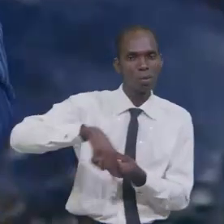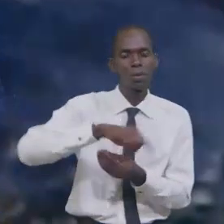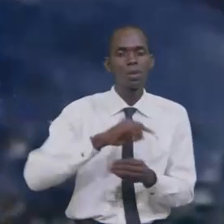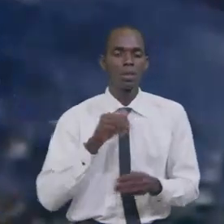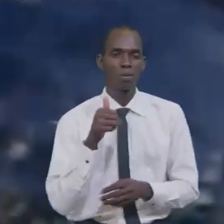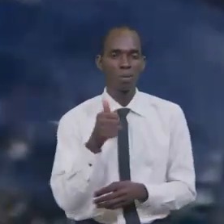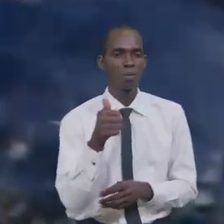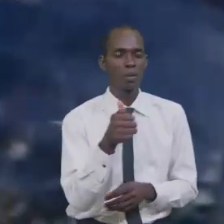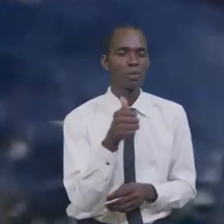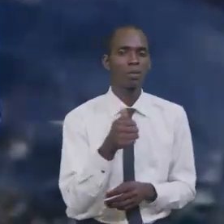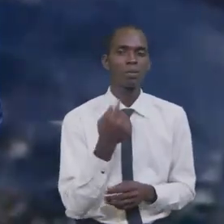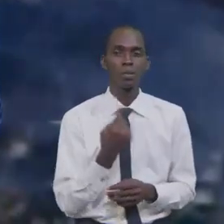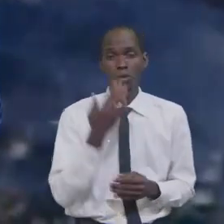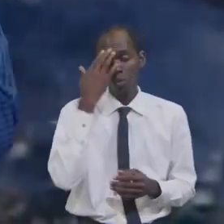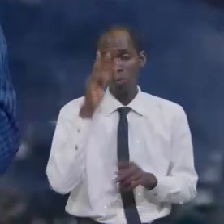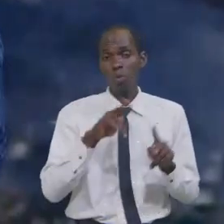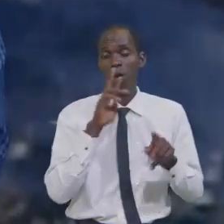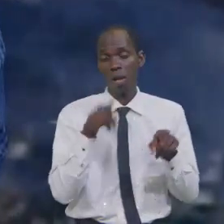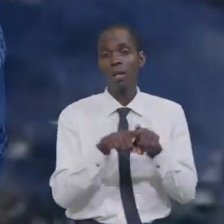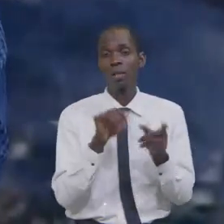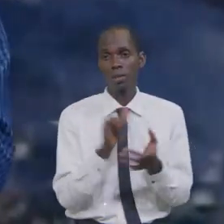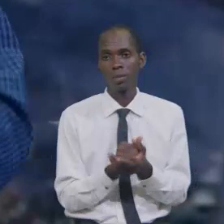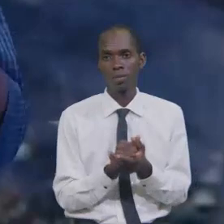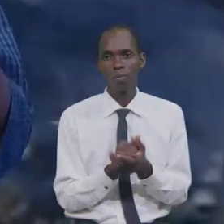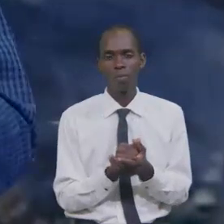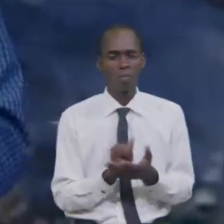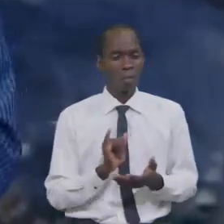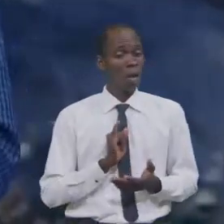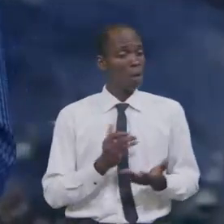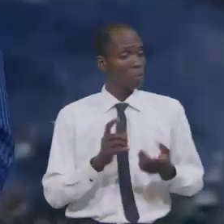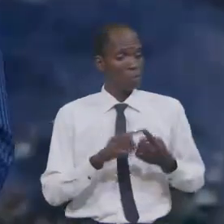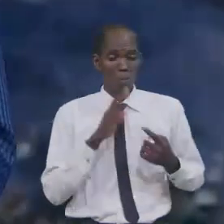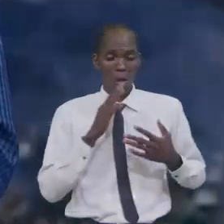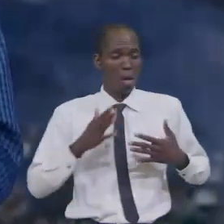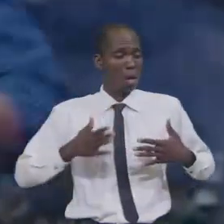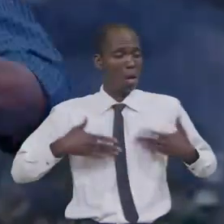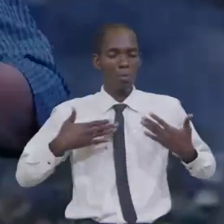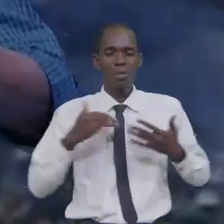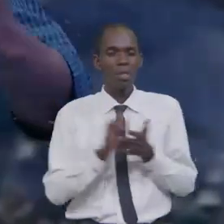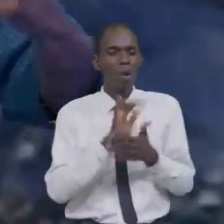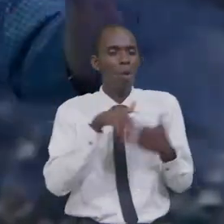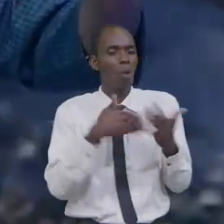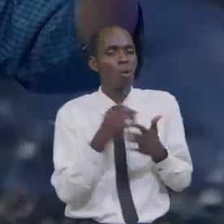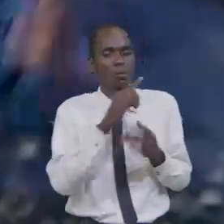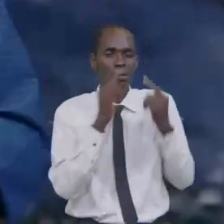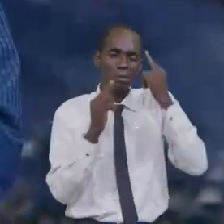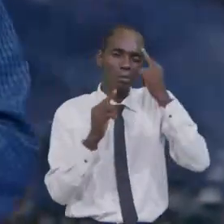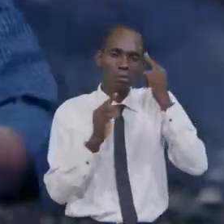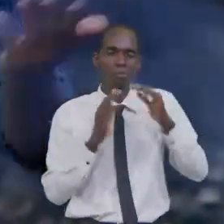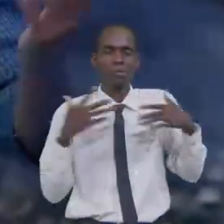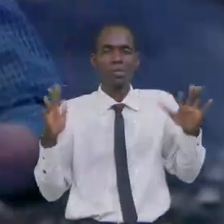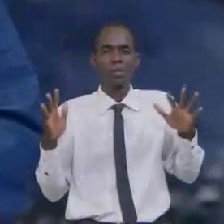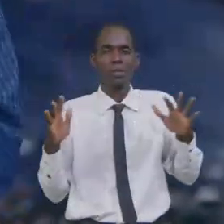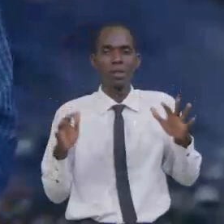himself. You know, people like that, I want to be happy. That's the only thing they think about. I want to have a lot